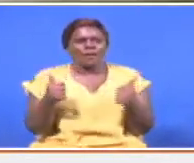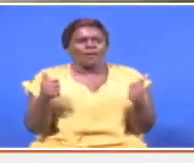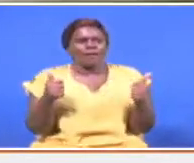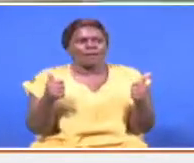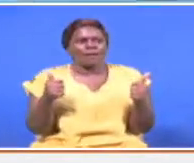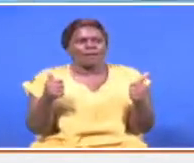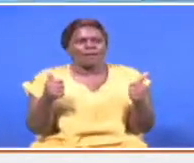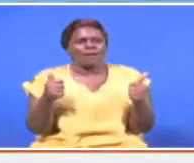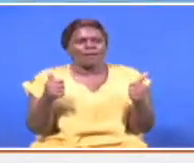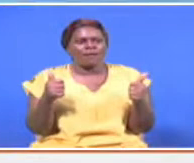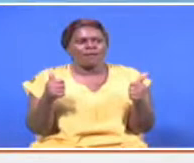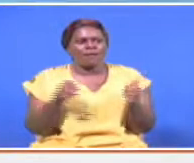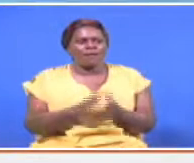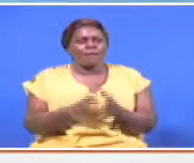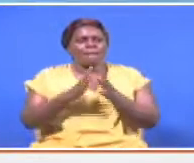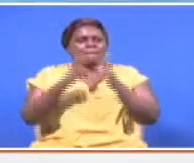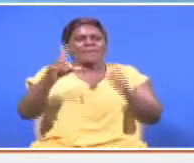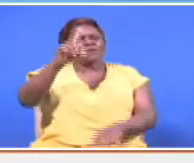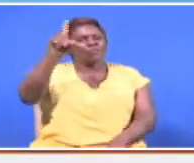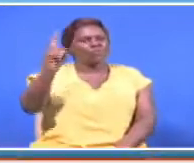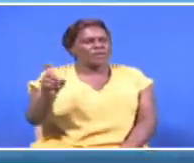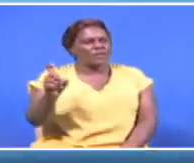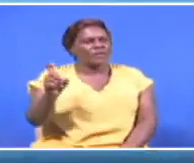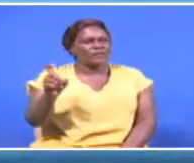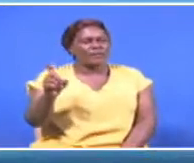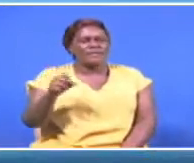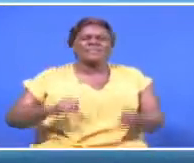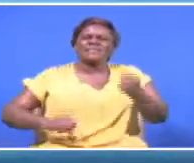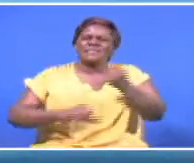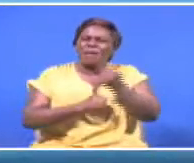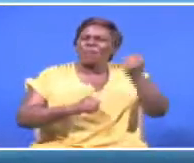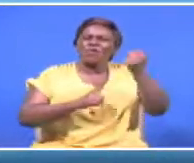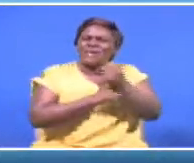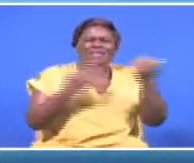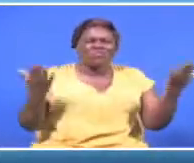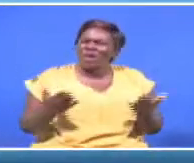I think the biggest question is where were the fans on that Gor Mahia Kakamega Homeboyz?